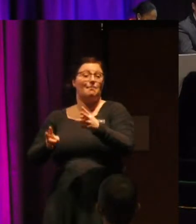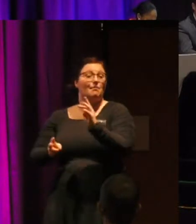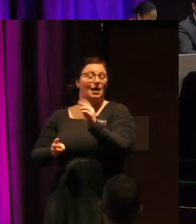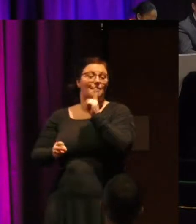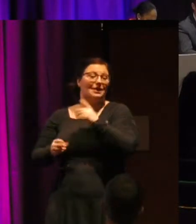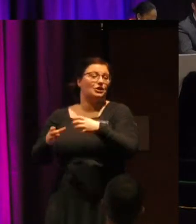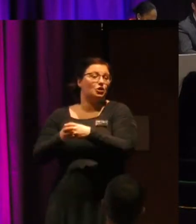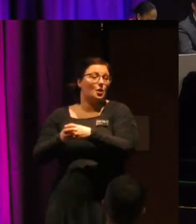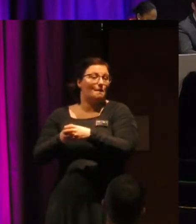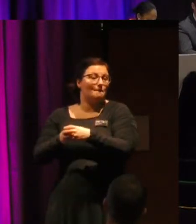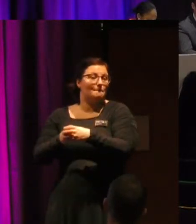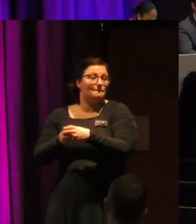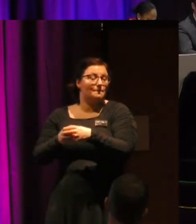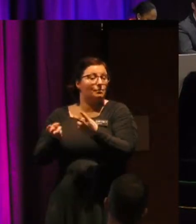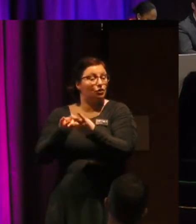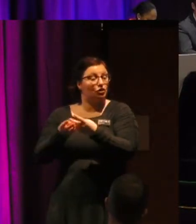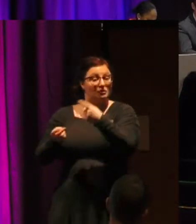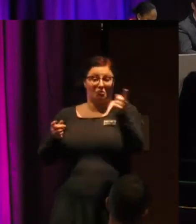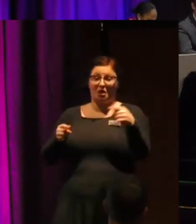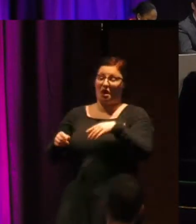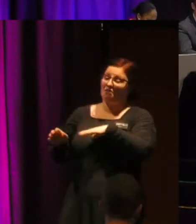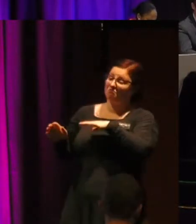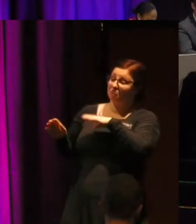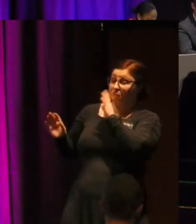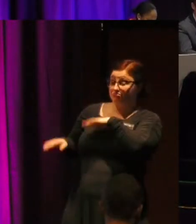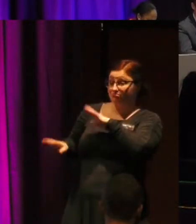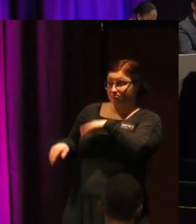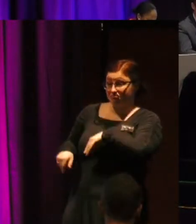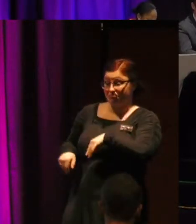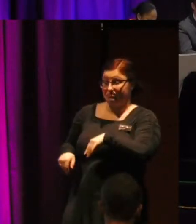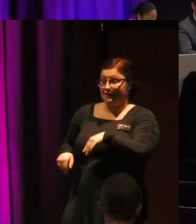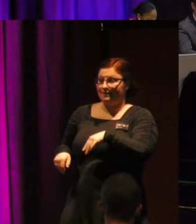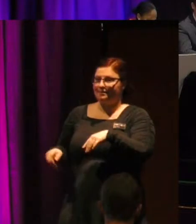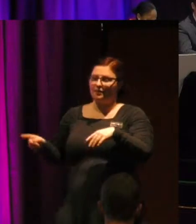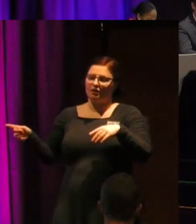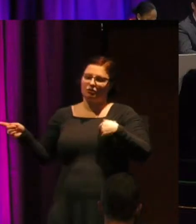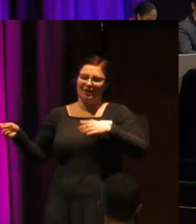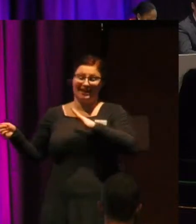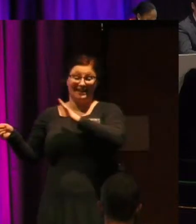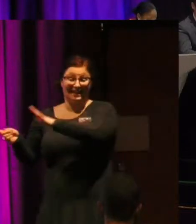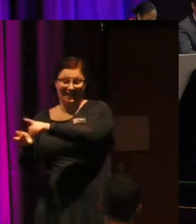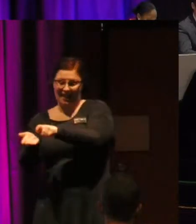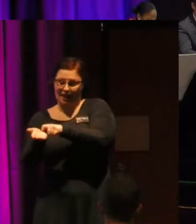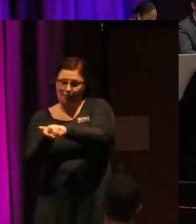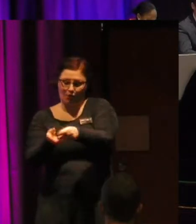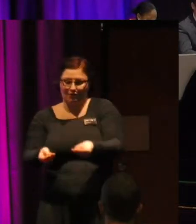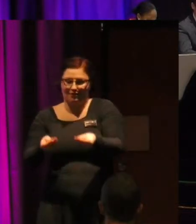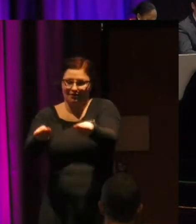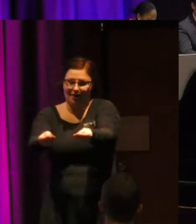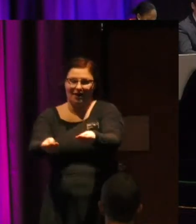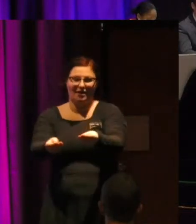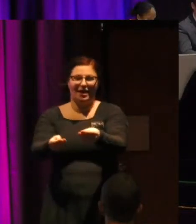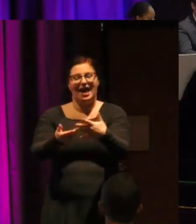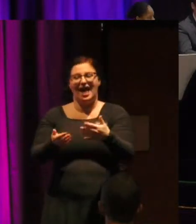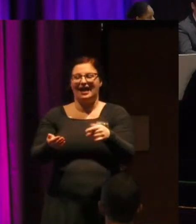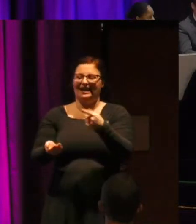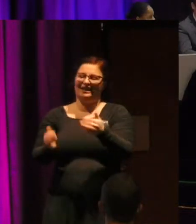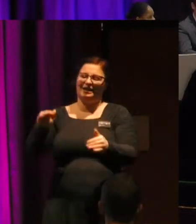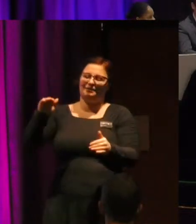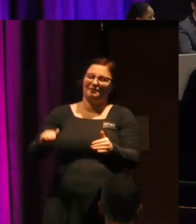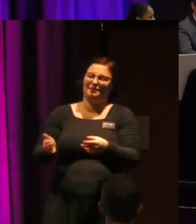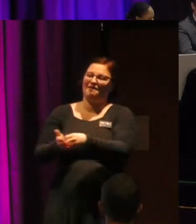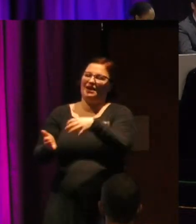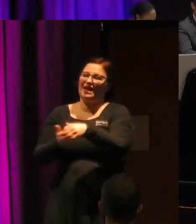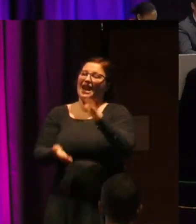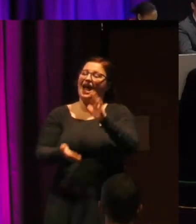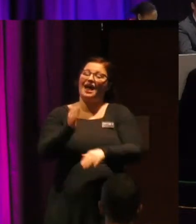that, your reports and stuff are seen as less than theirs?